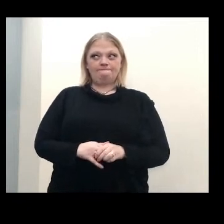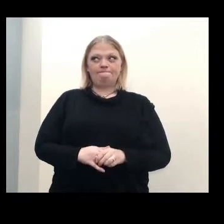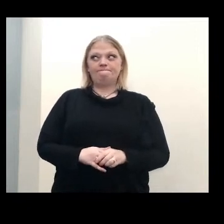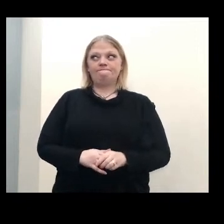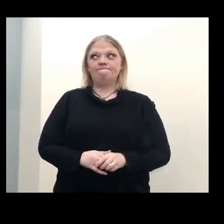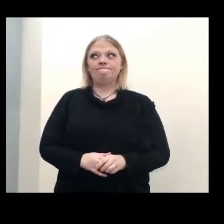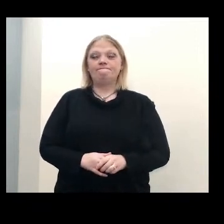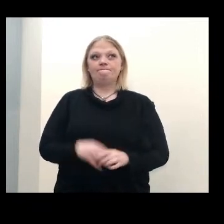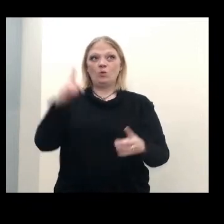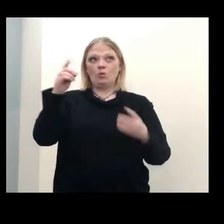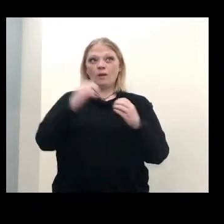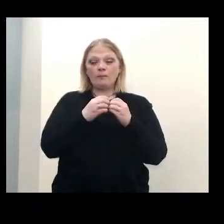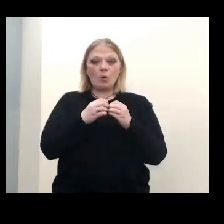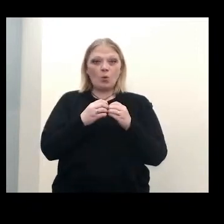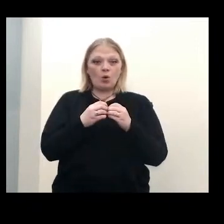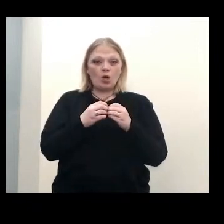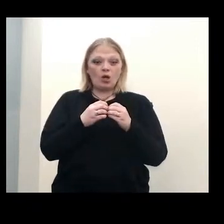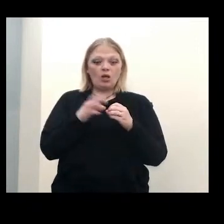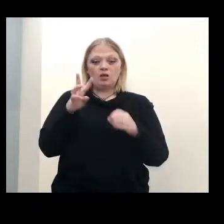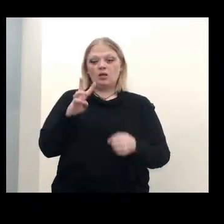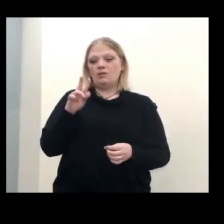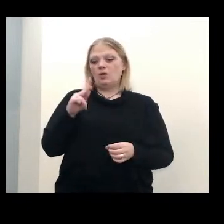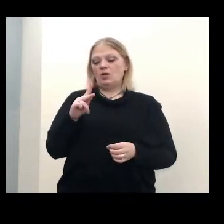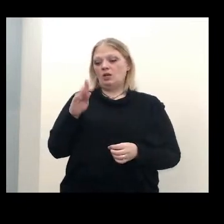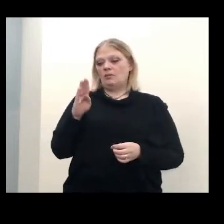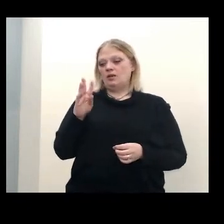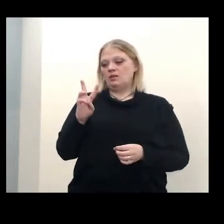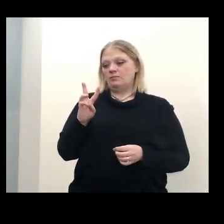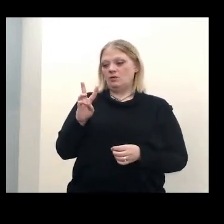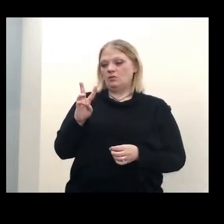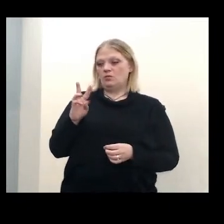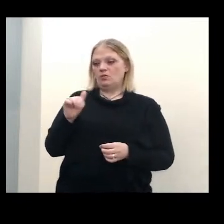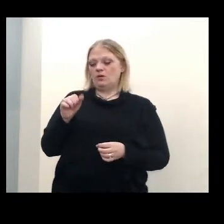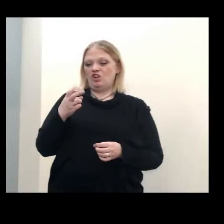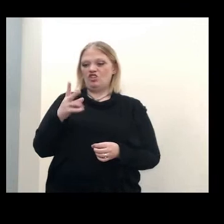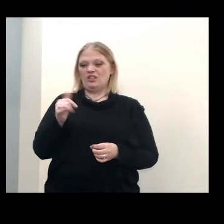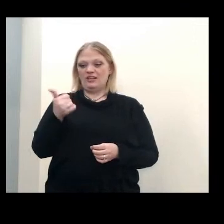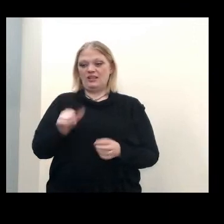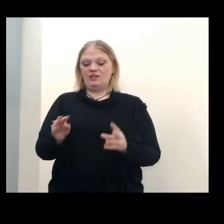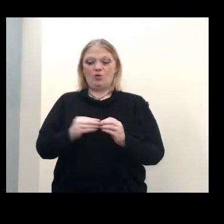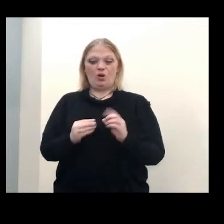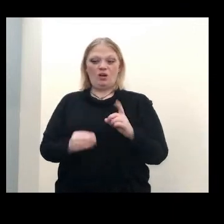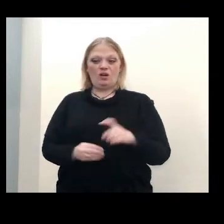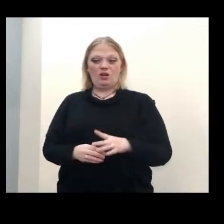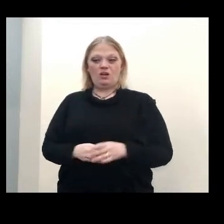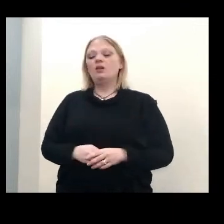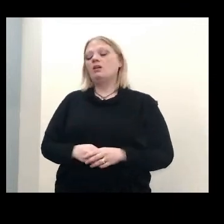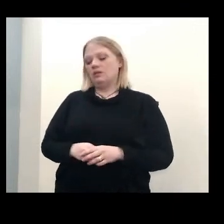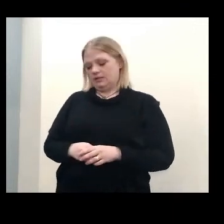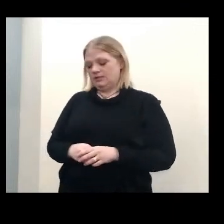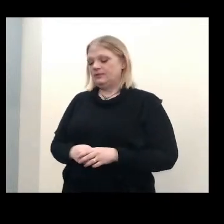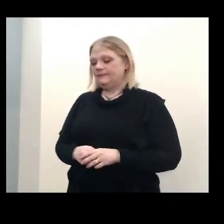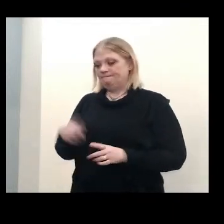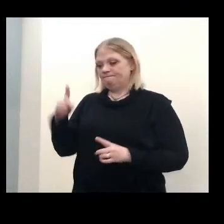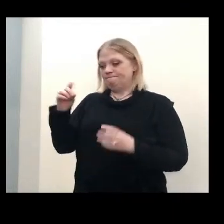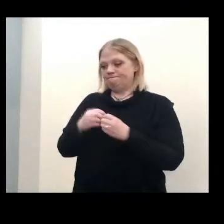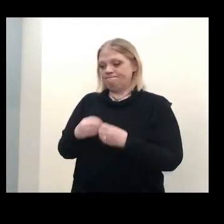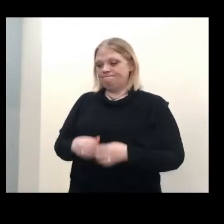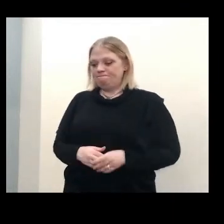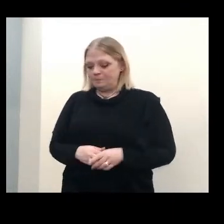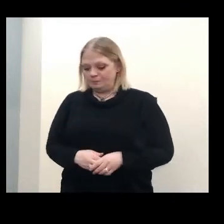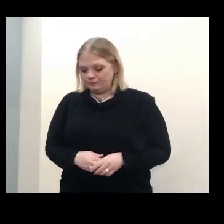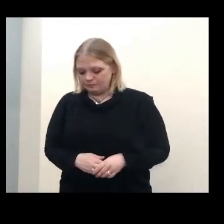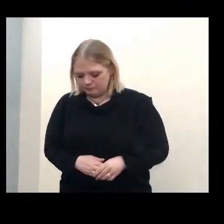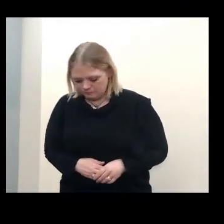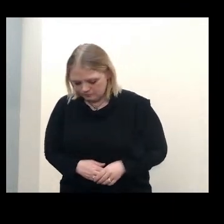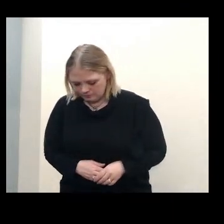And then we'll do one more round of questions. WKBW TV, Ashley Rowe, any other questions? Yeah, thanks. Just one more